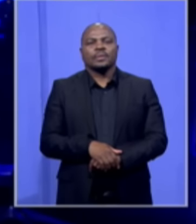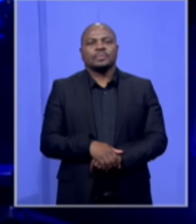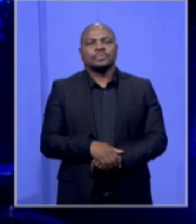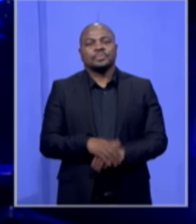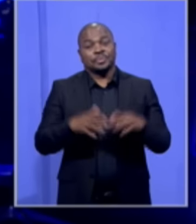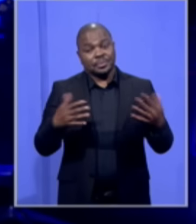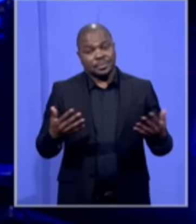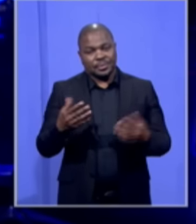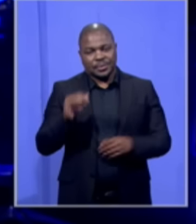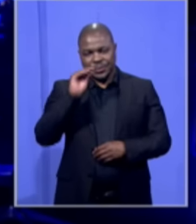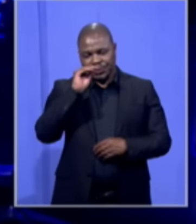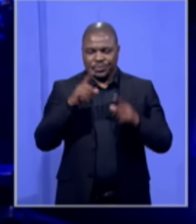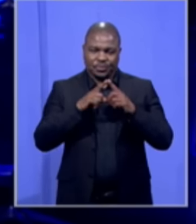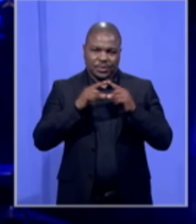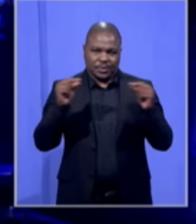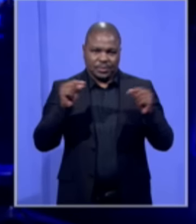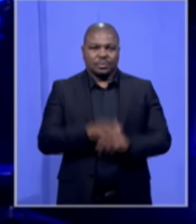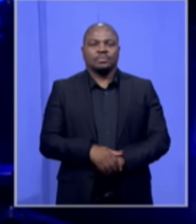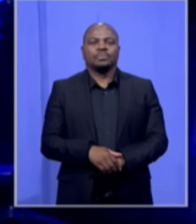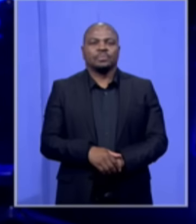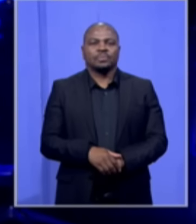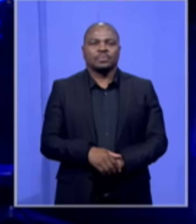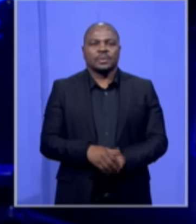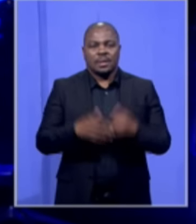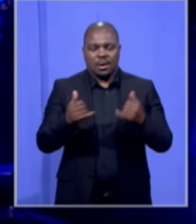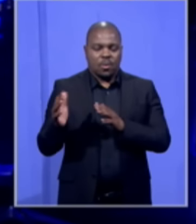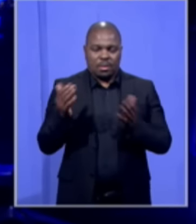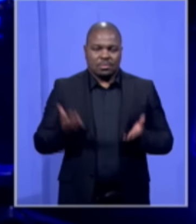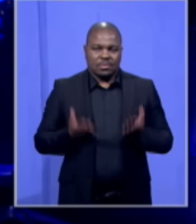Mogaetsho o tla re seelatswe bobe re be khutlo fela fano ga jana re